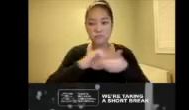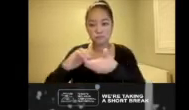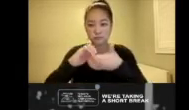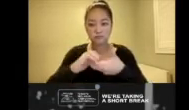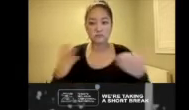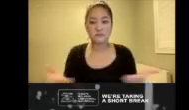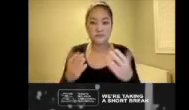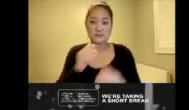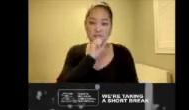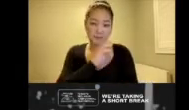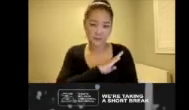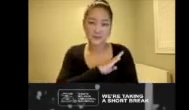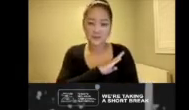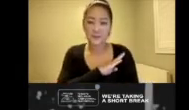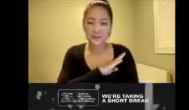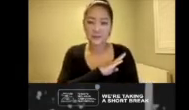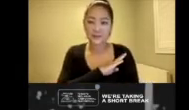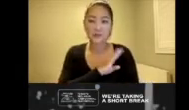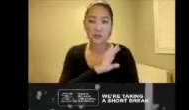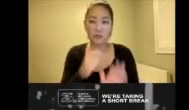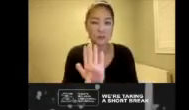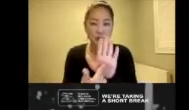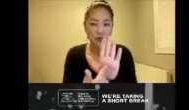Scarborough, and kind of bringing that to young audiences.